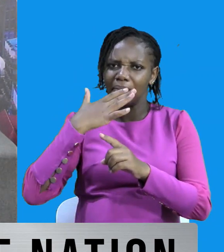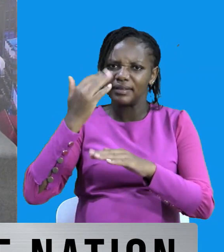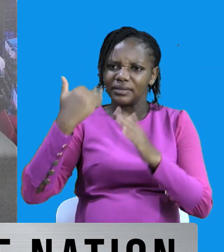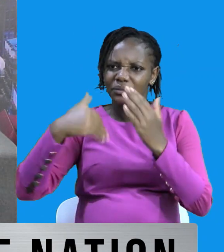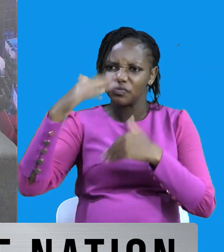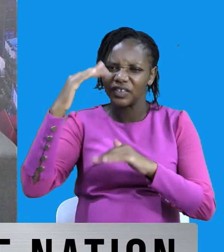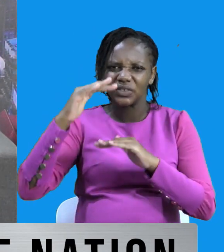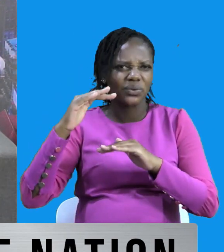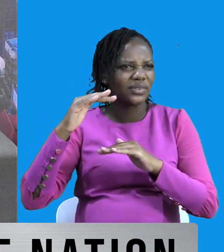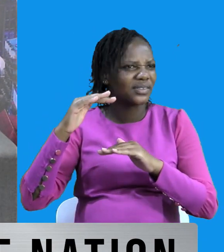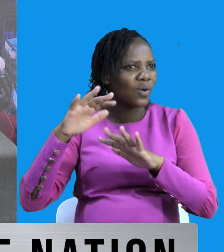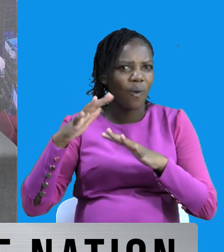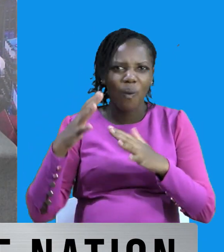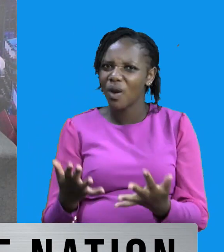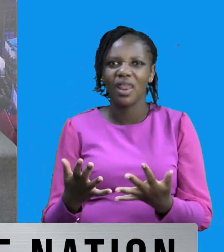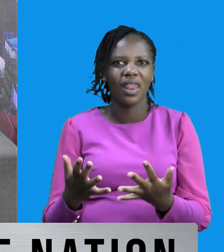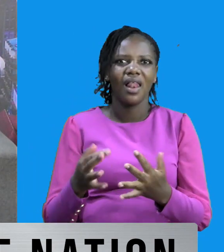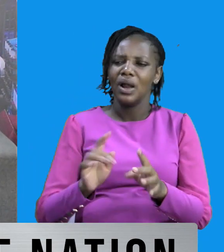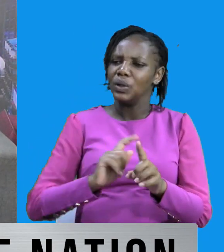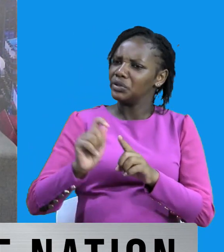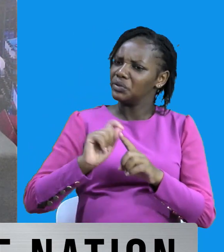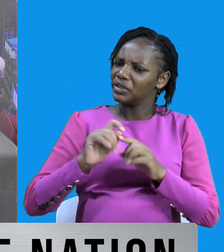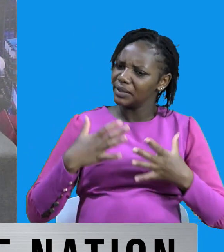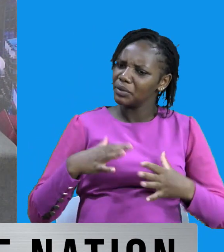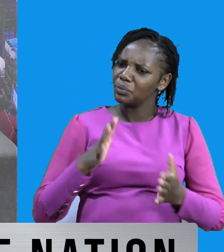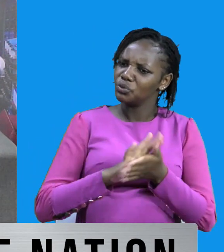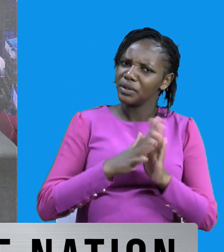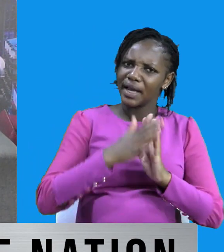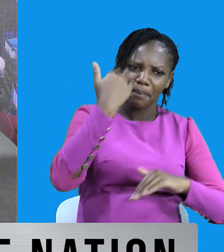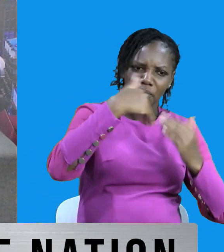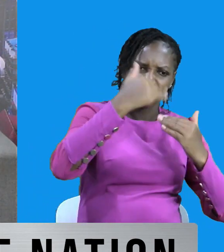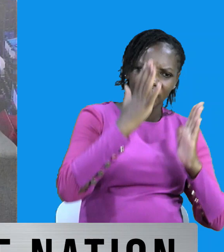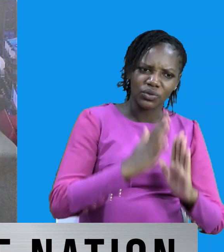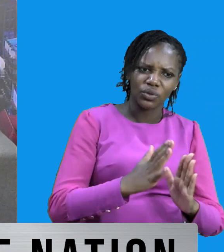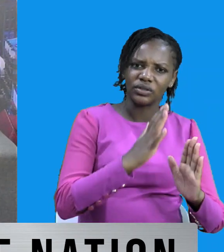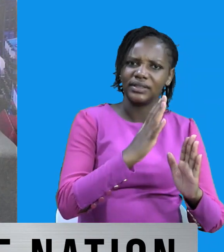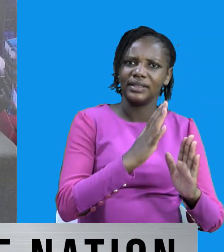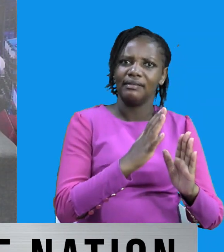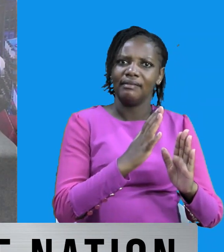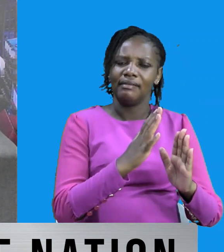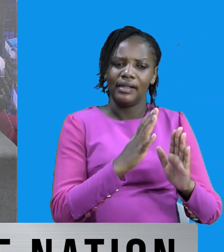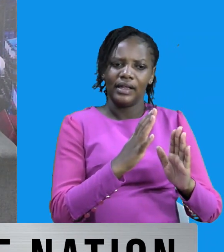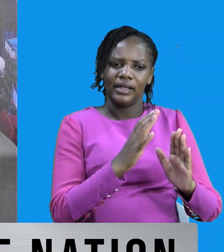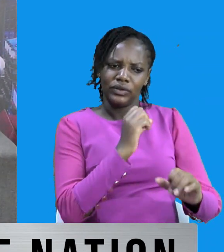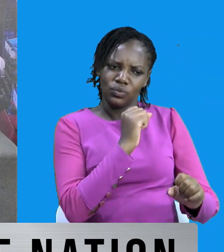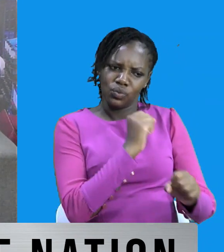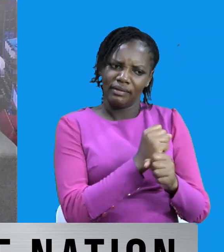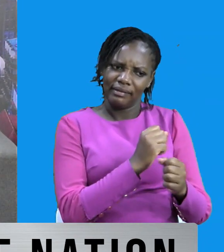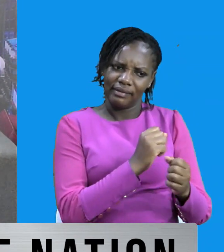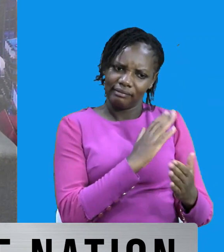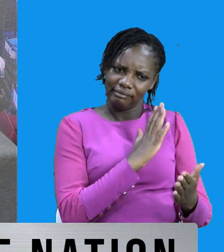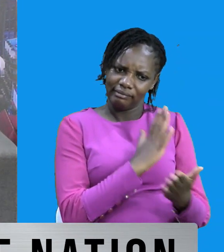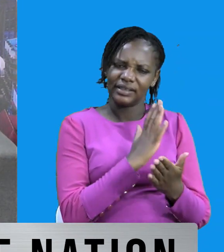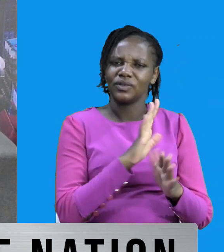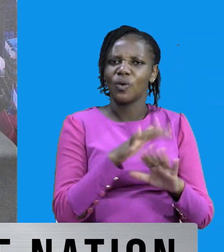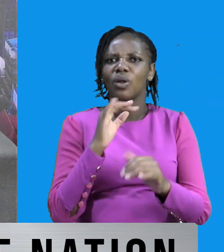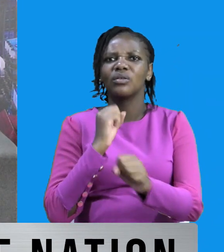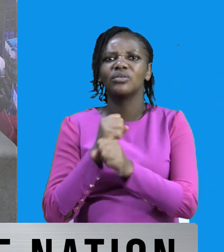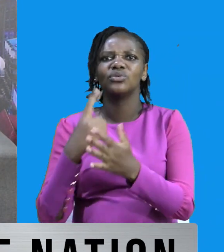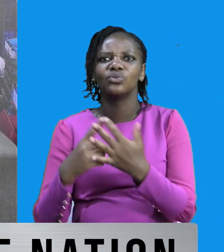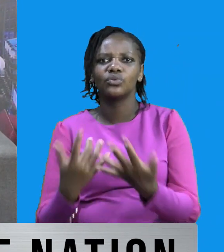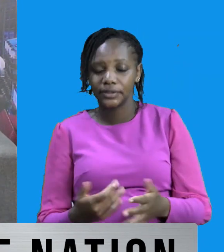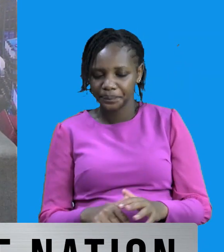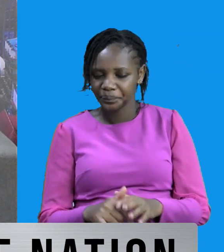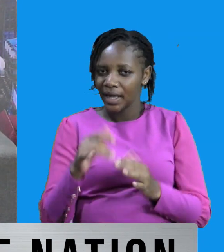professionals? Are we really training people to become professionals, to do the work that professionals are supposed to do? Jonah, look at it this